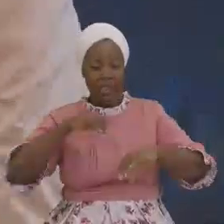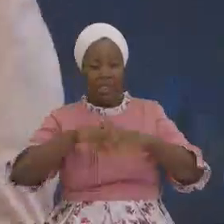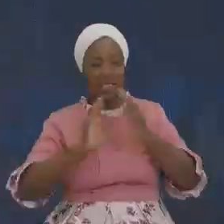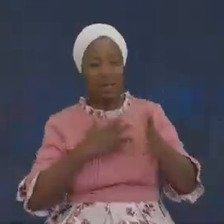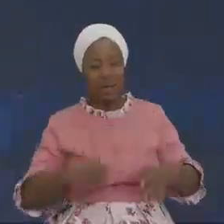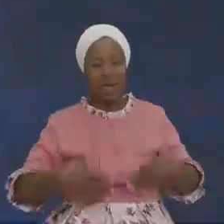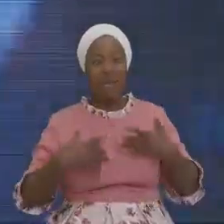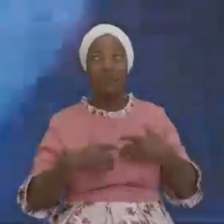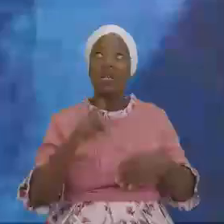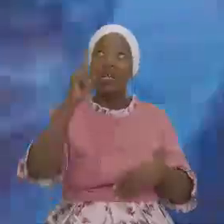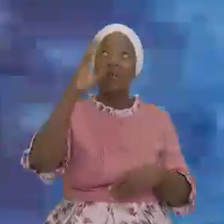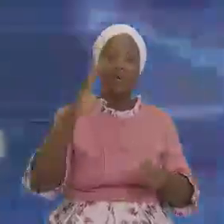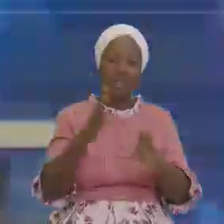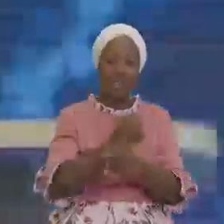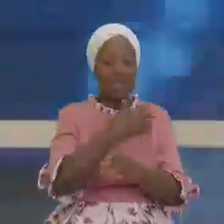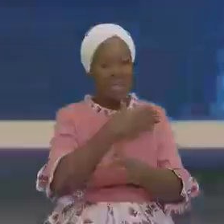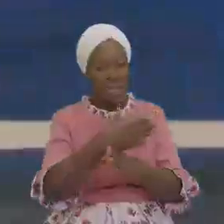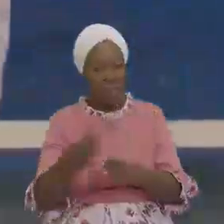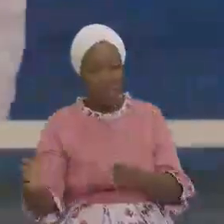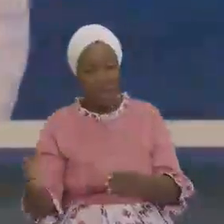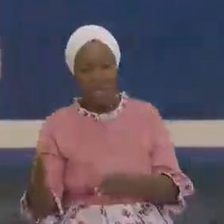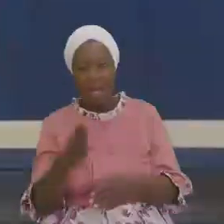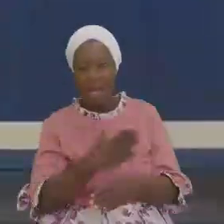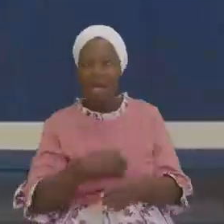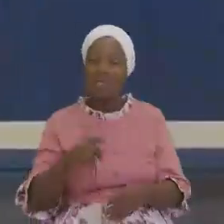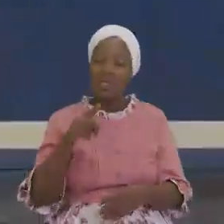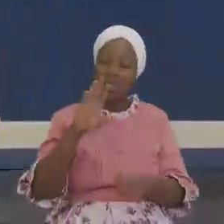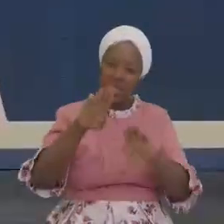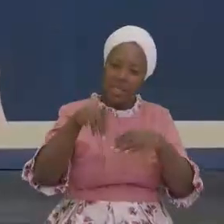away and he gives you rest.